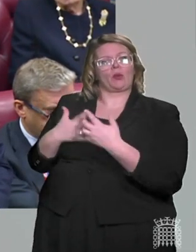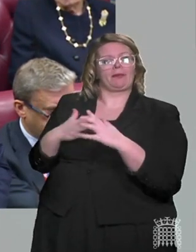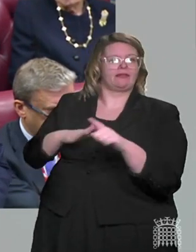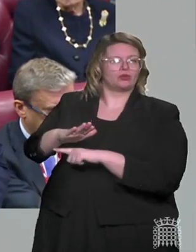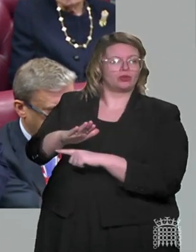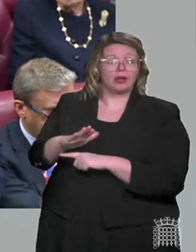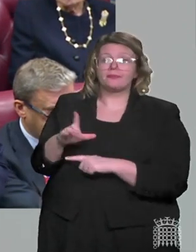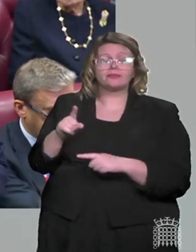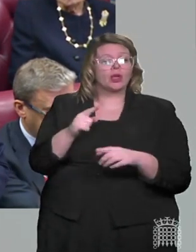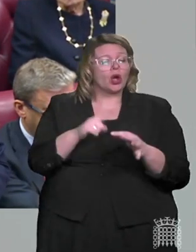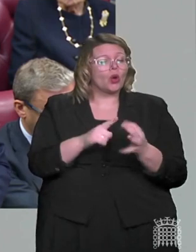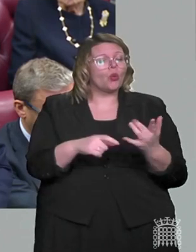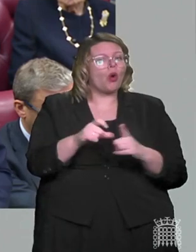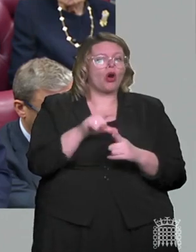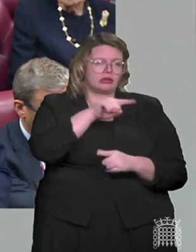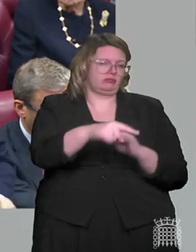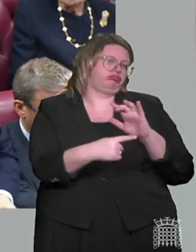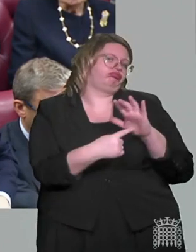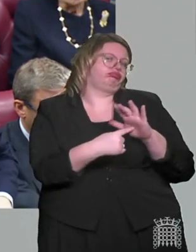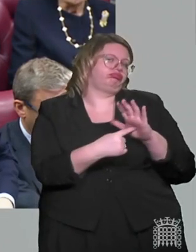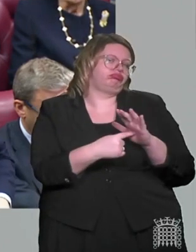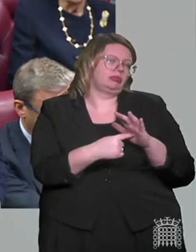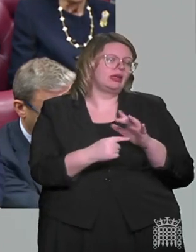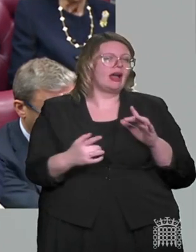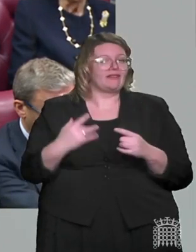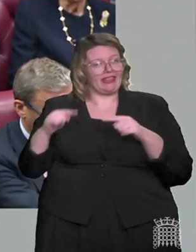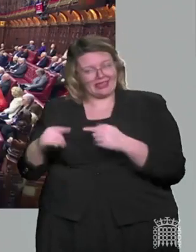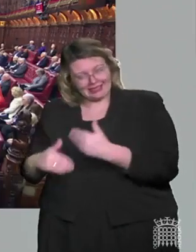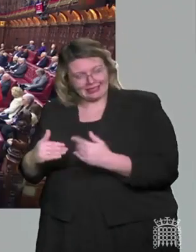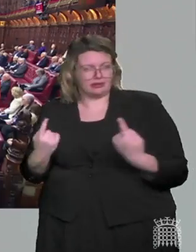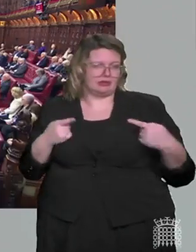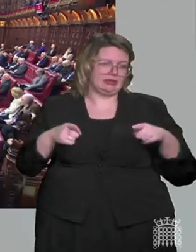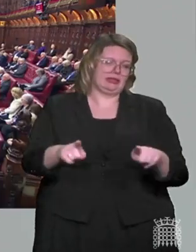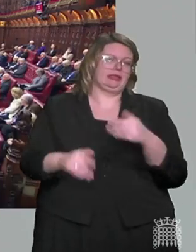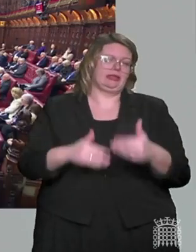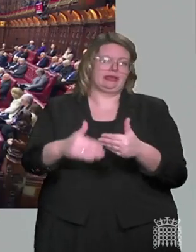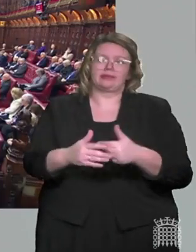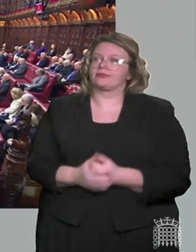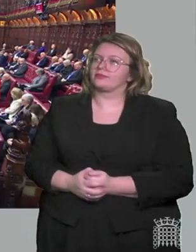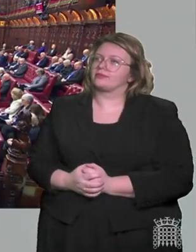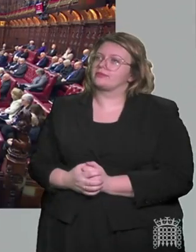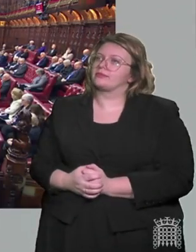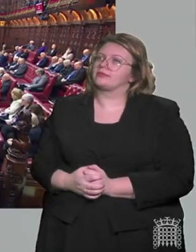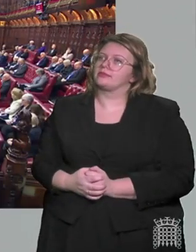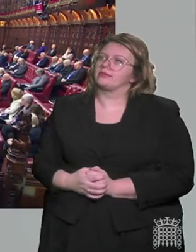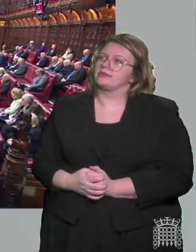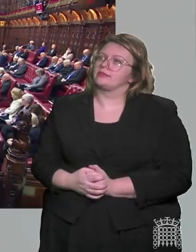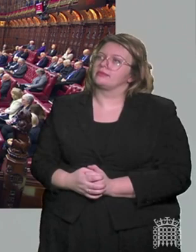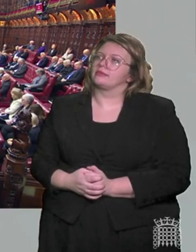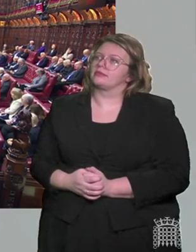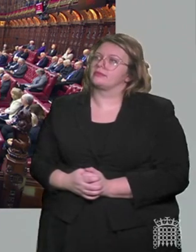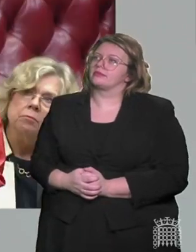about the Quad is very important. We would say this is complementary to that activity. My Lords, when AUKUS was first announced,